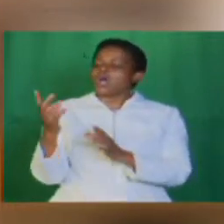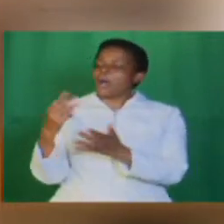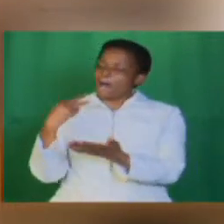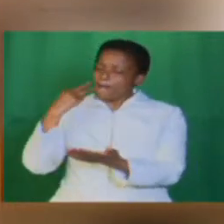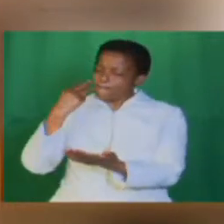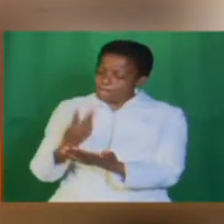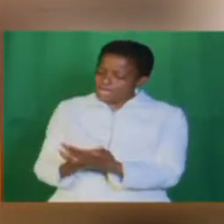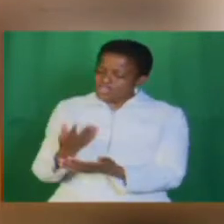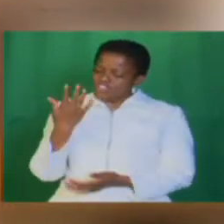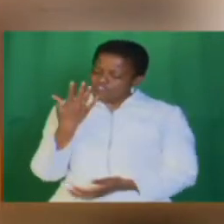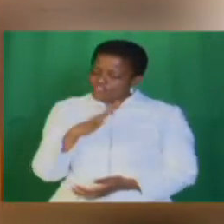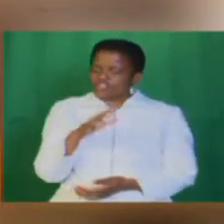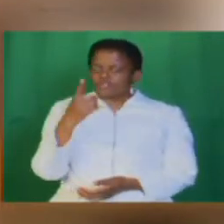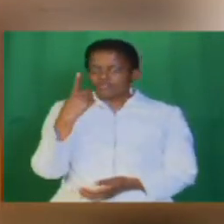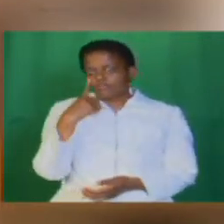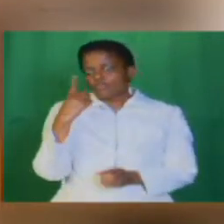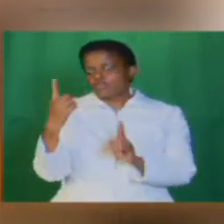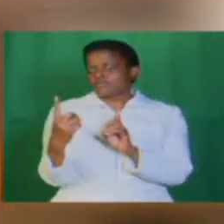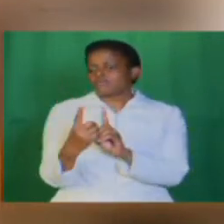we said